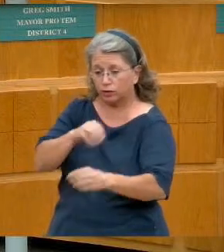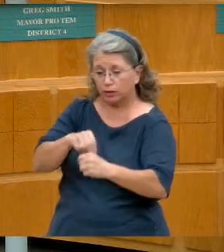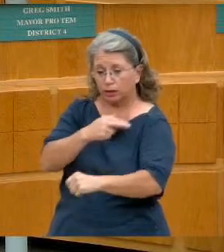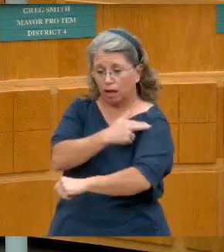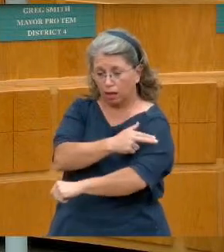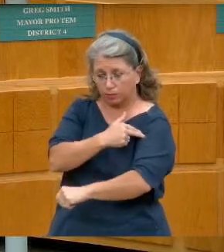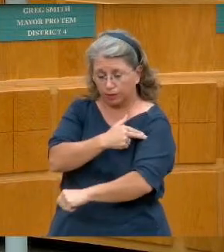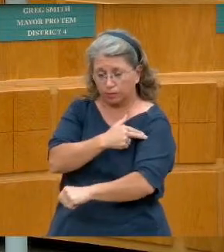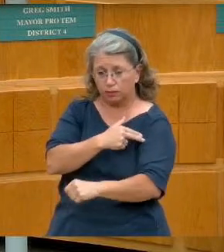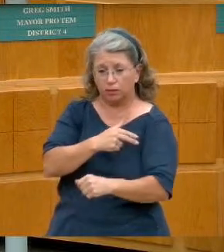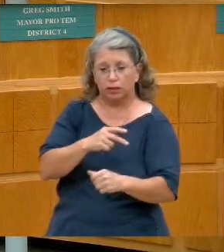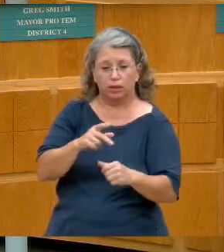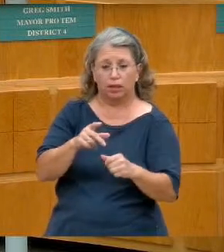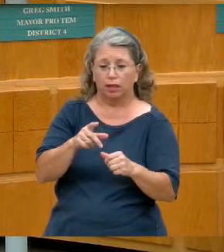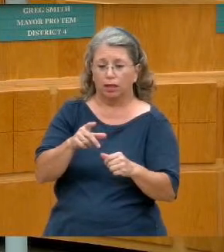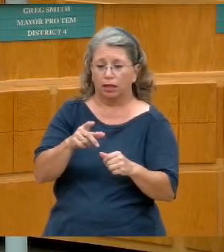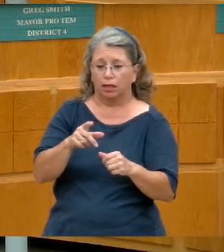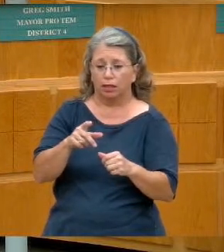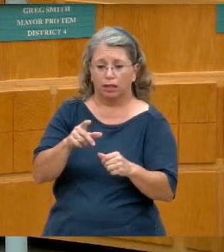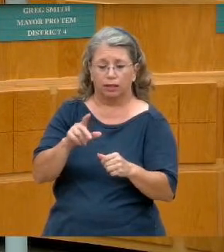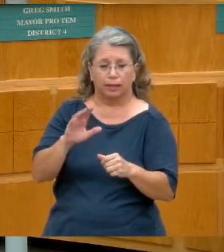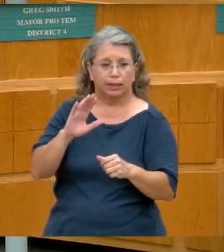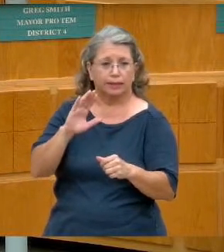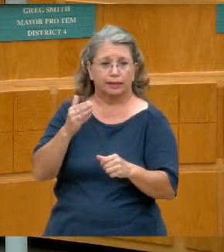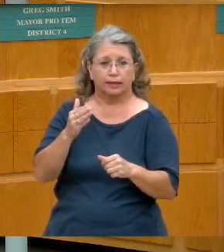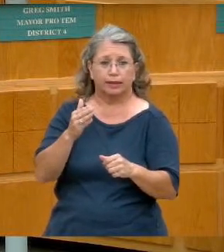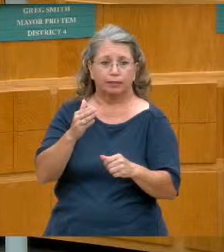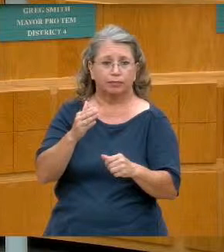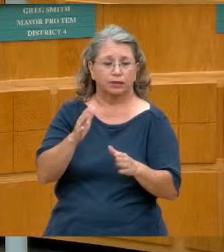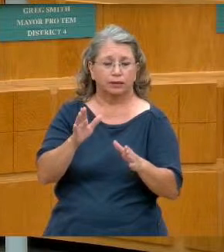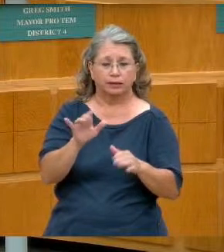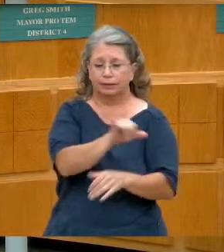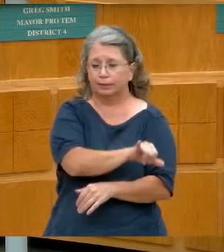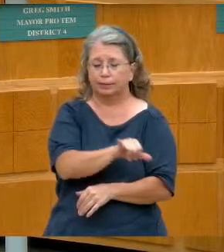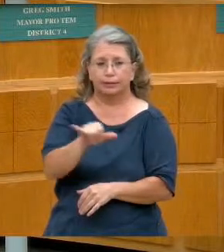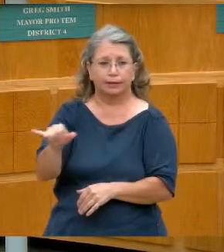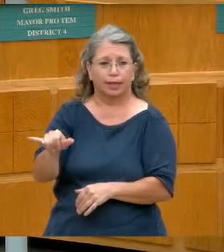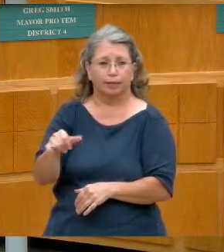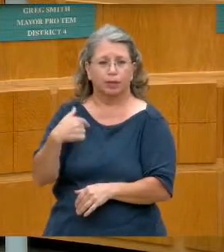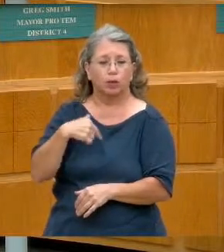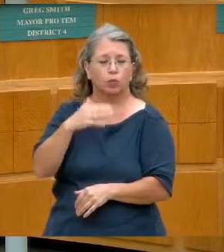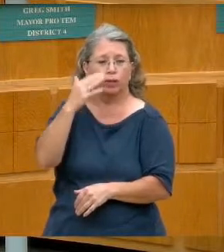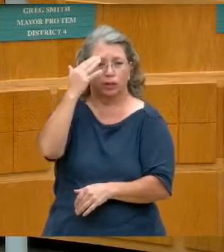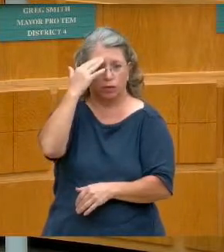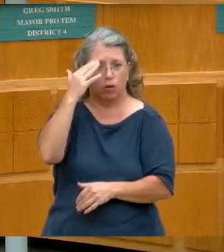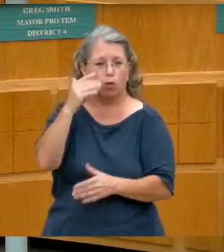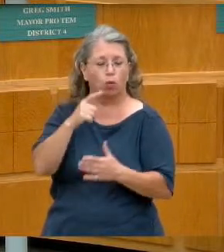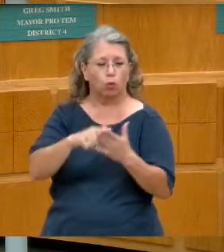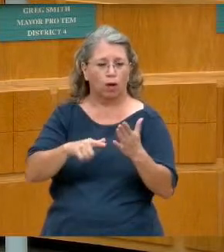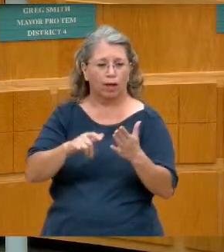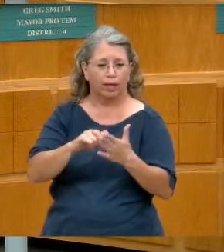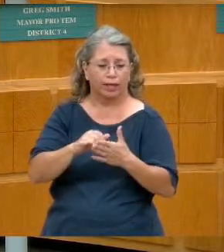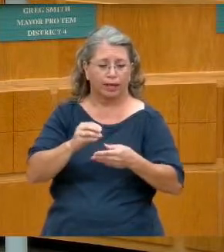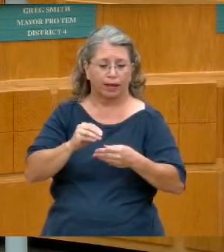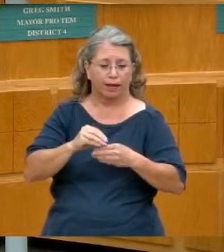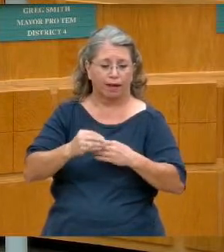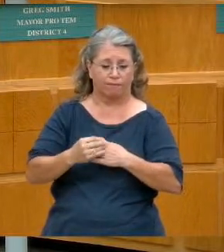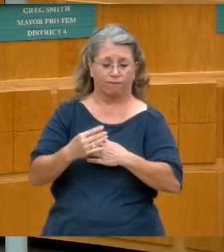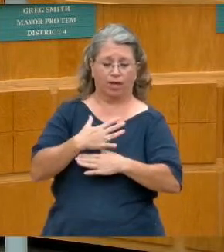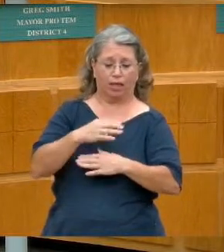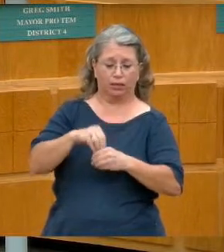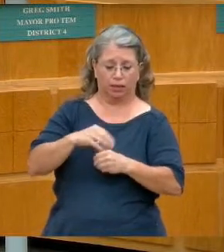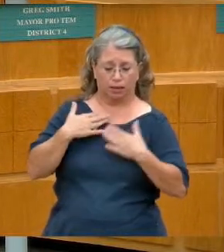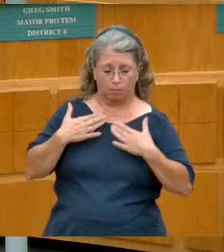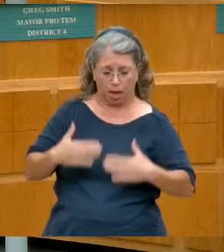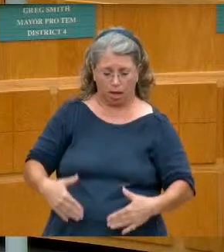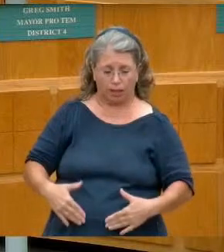the spectrum is same. We kind of know what the pathophysiology is, what is it affecting, what kind of things we